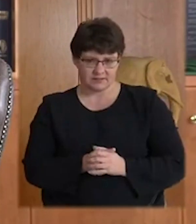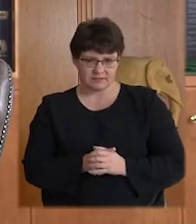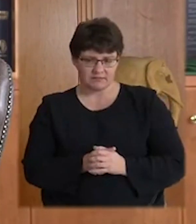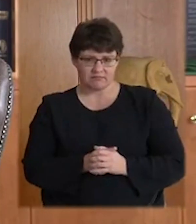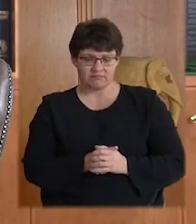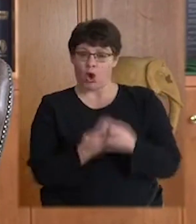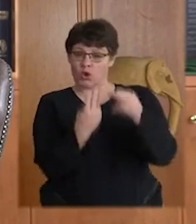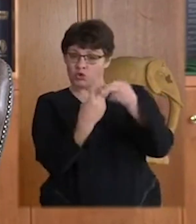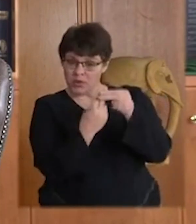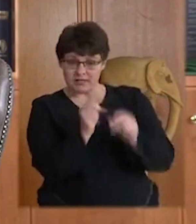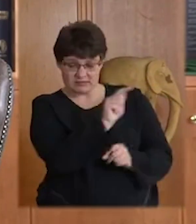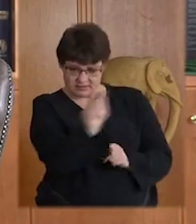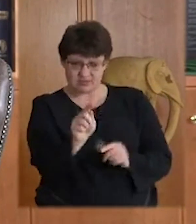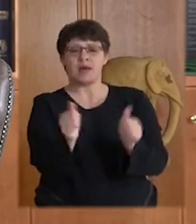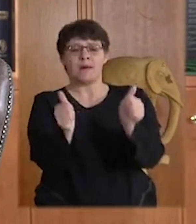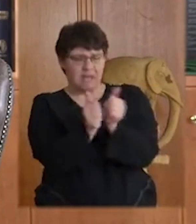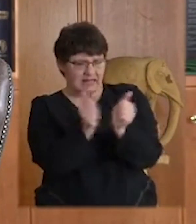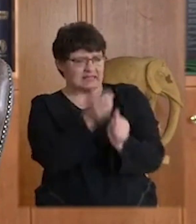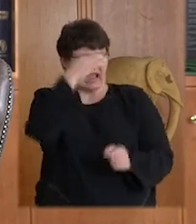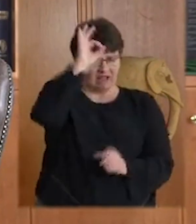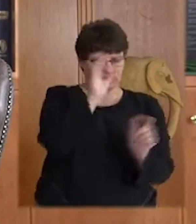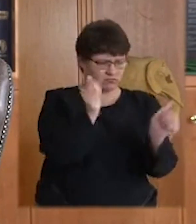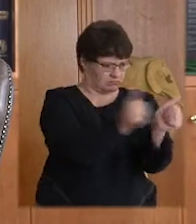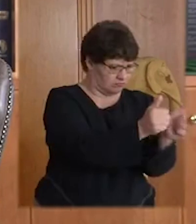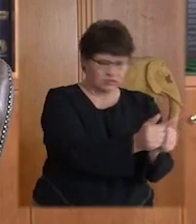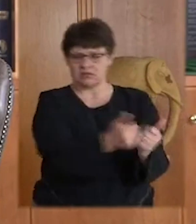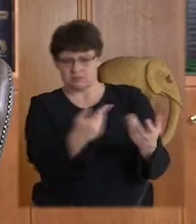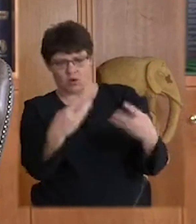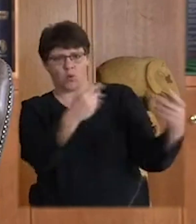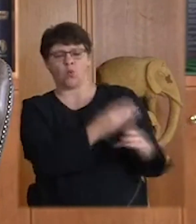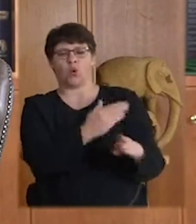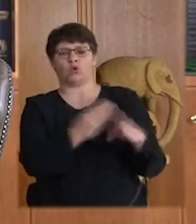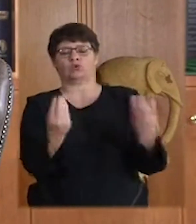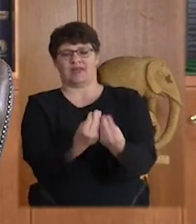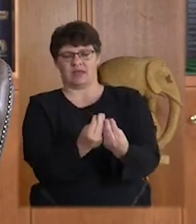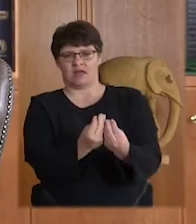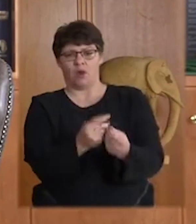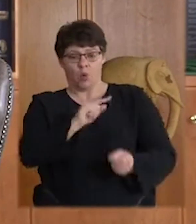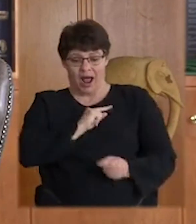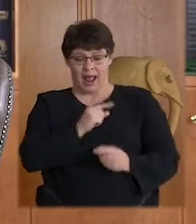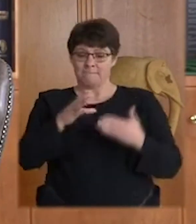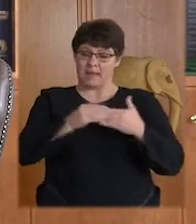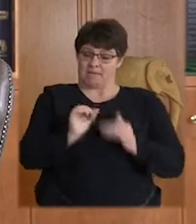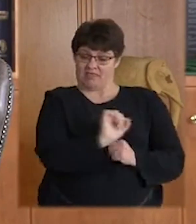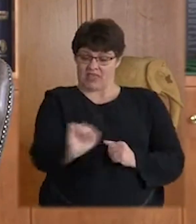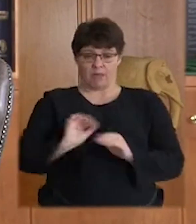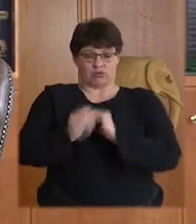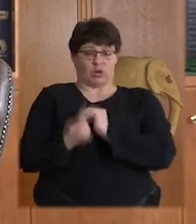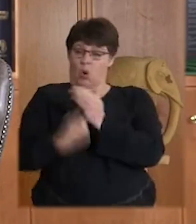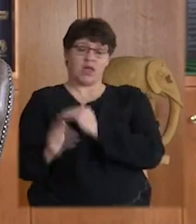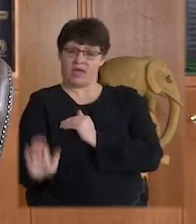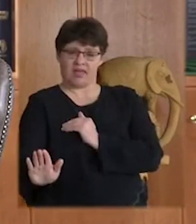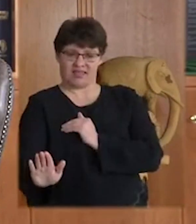has worked with its partners in government and business, not only to protect its members from the